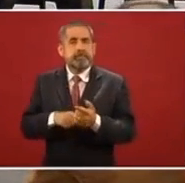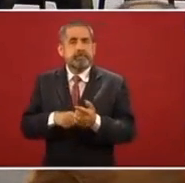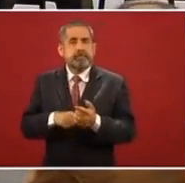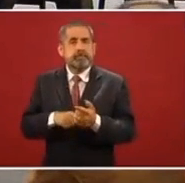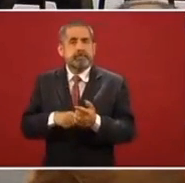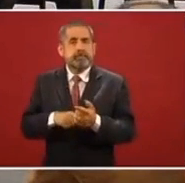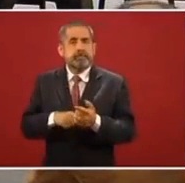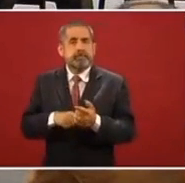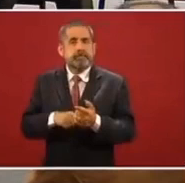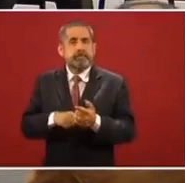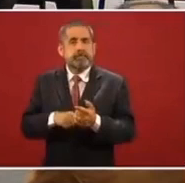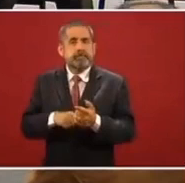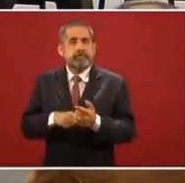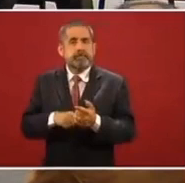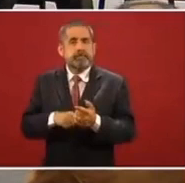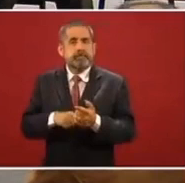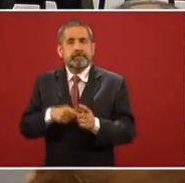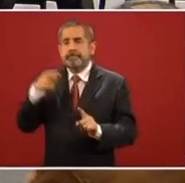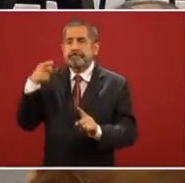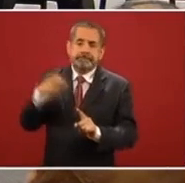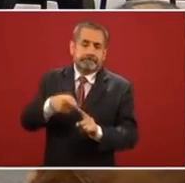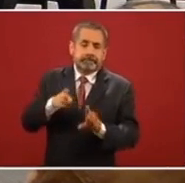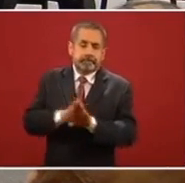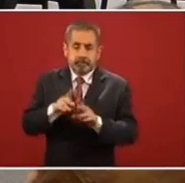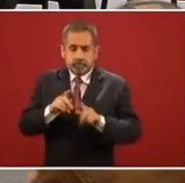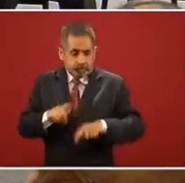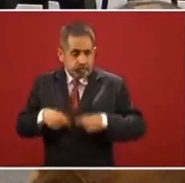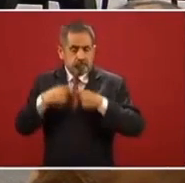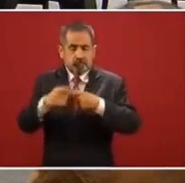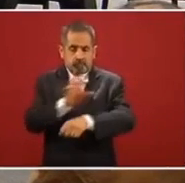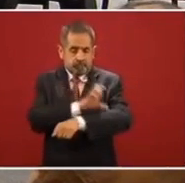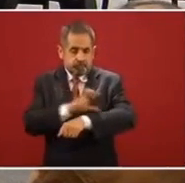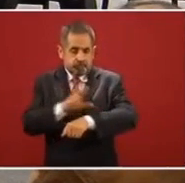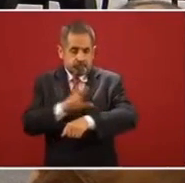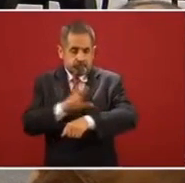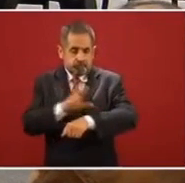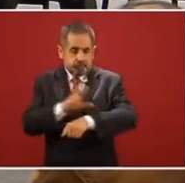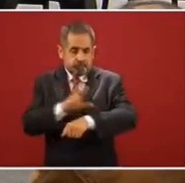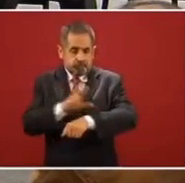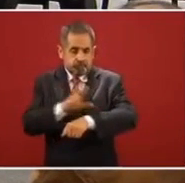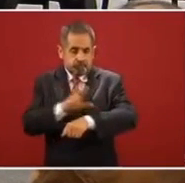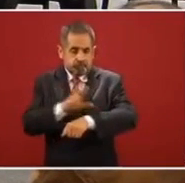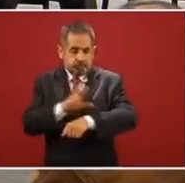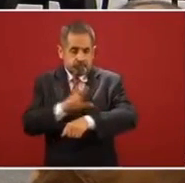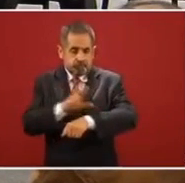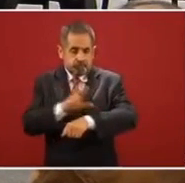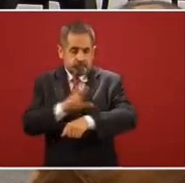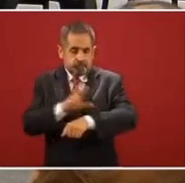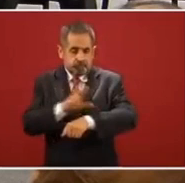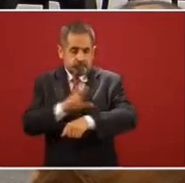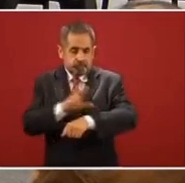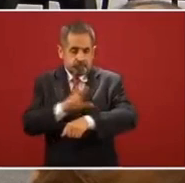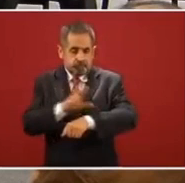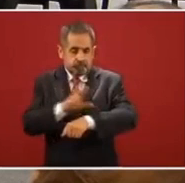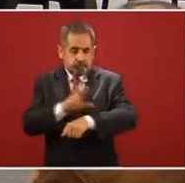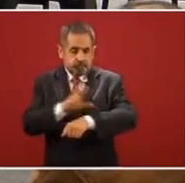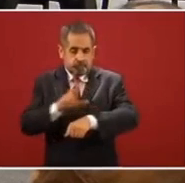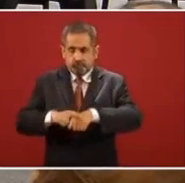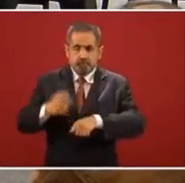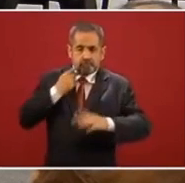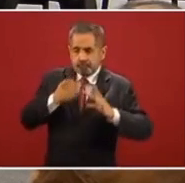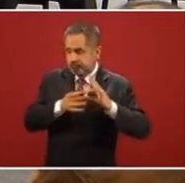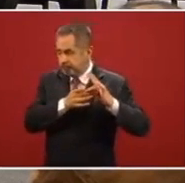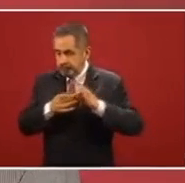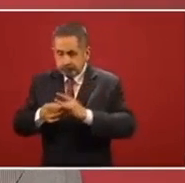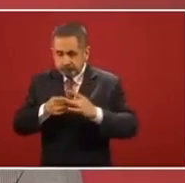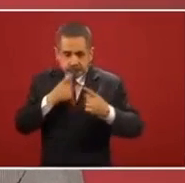énfasis the emphasis on en mecanismos de coordinación política in mechanisms of political coordination